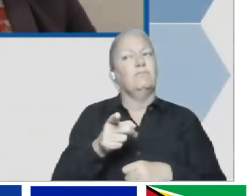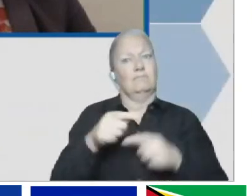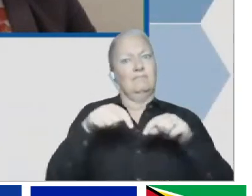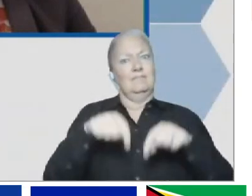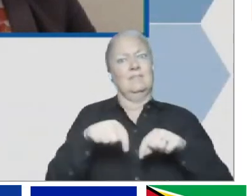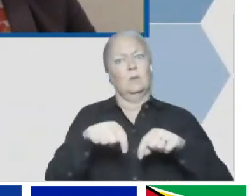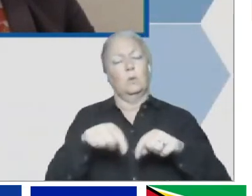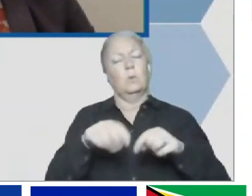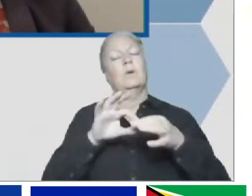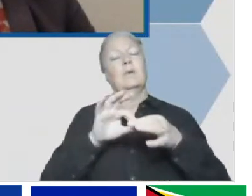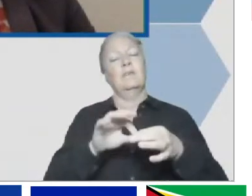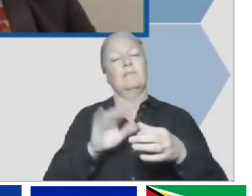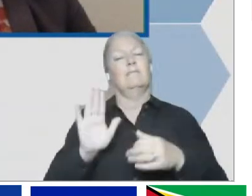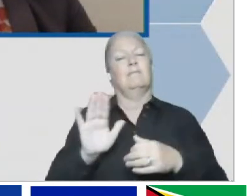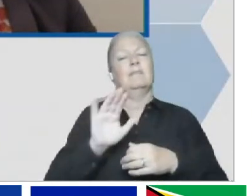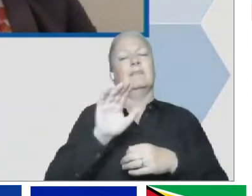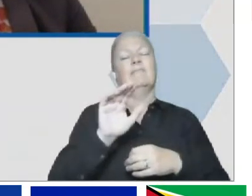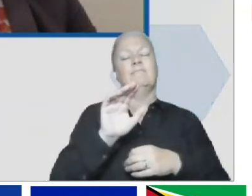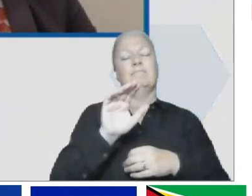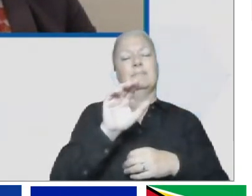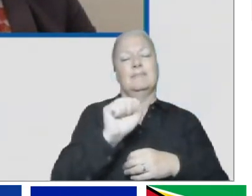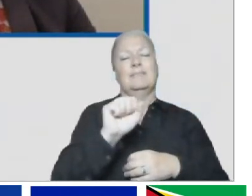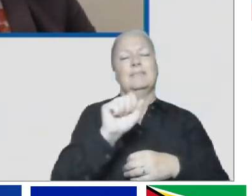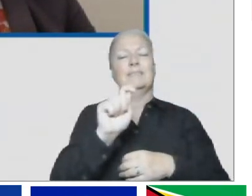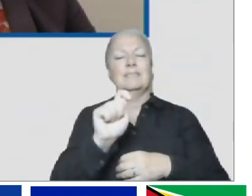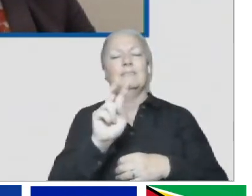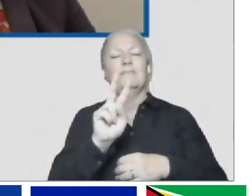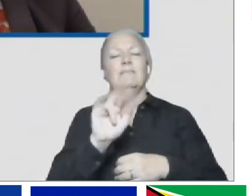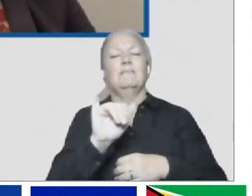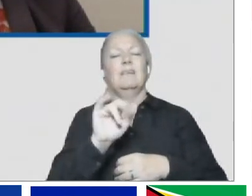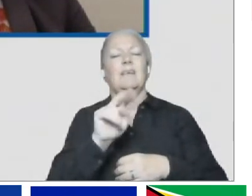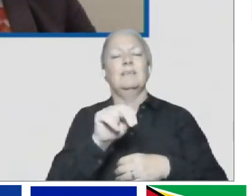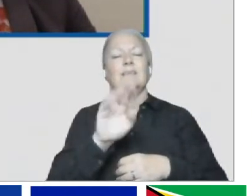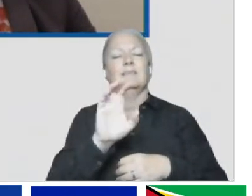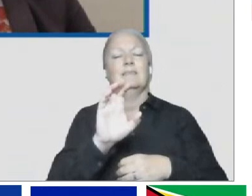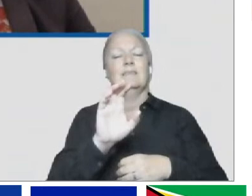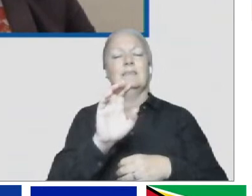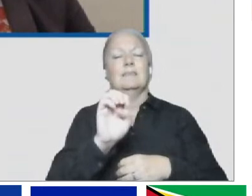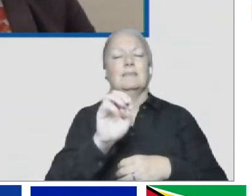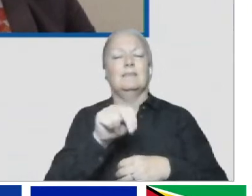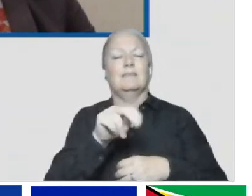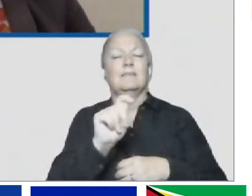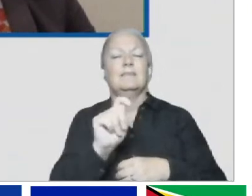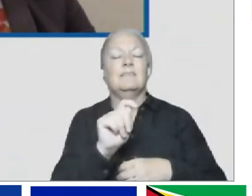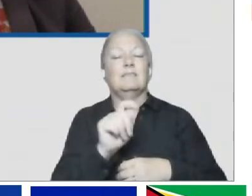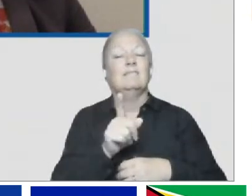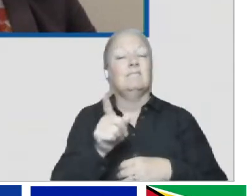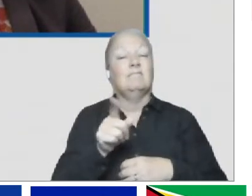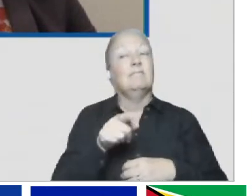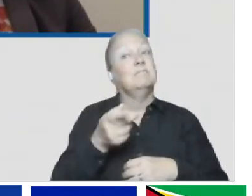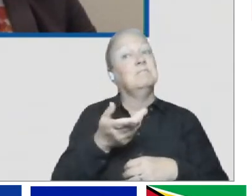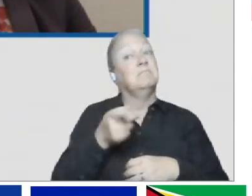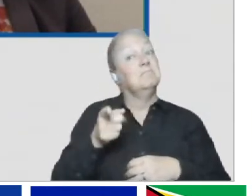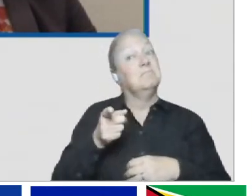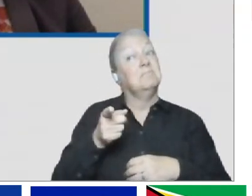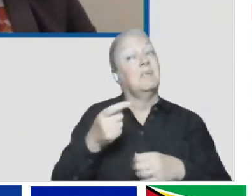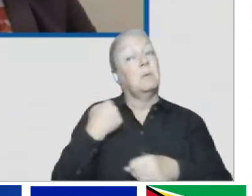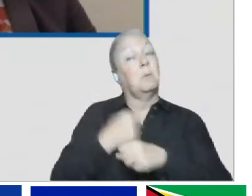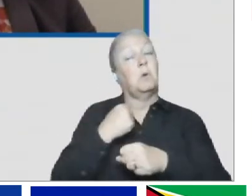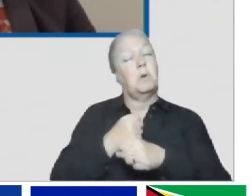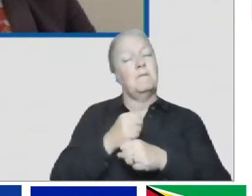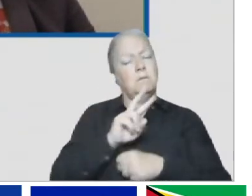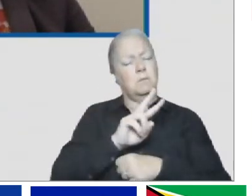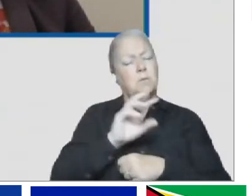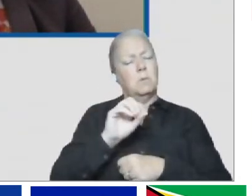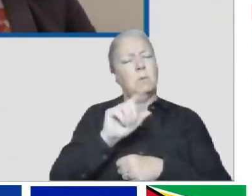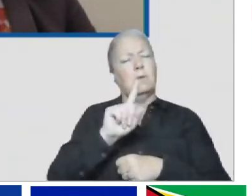Grenadines. And she has been in that position since 2013, I believe, and has over near to